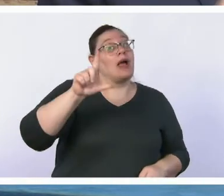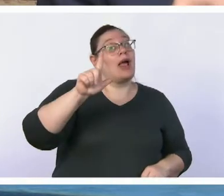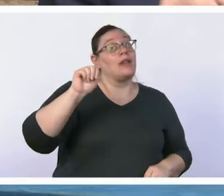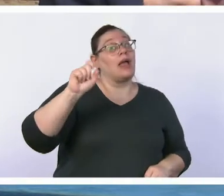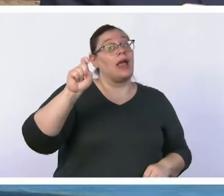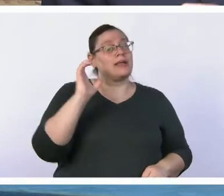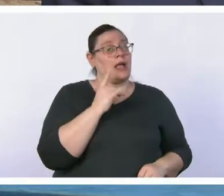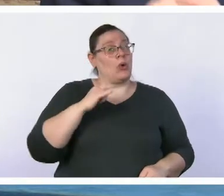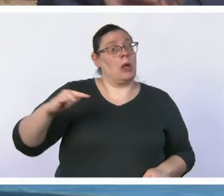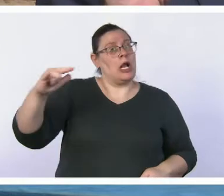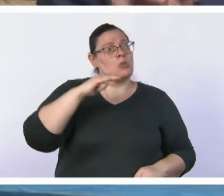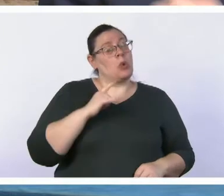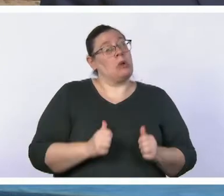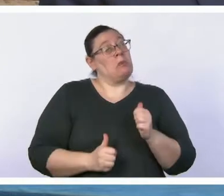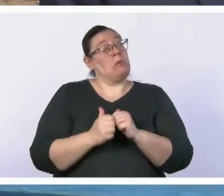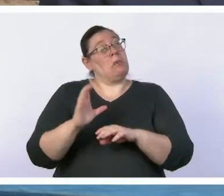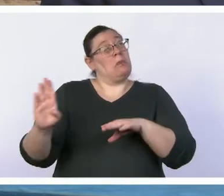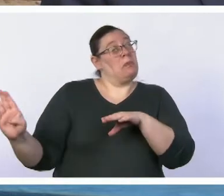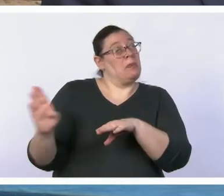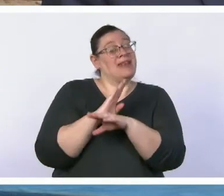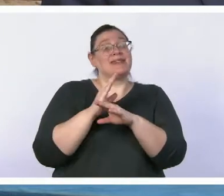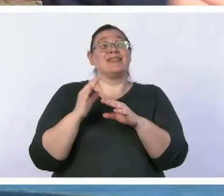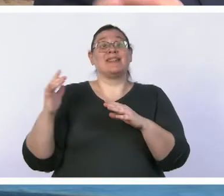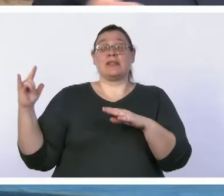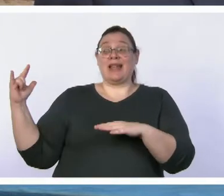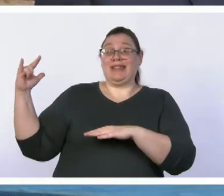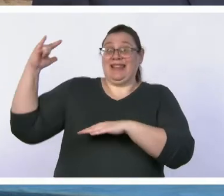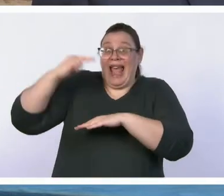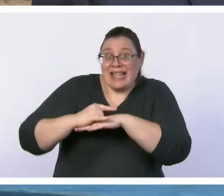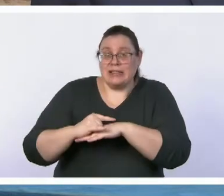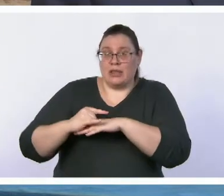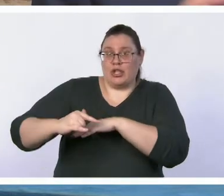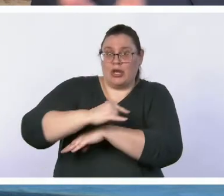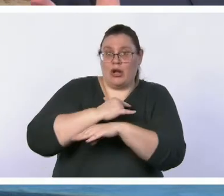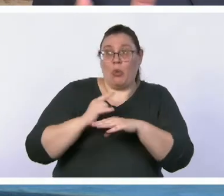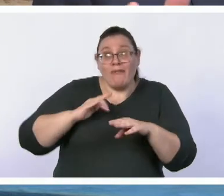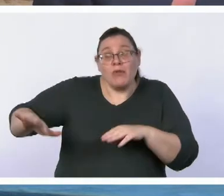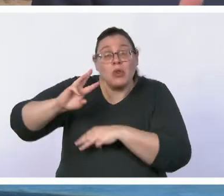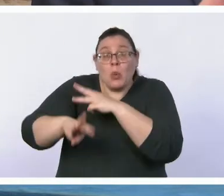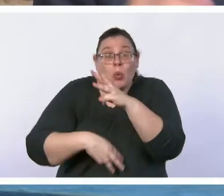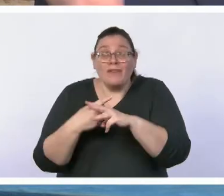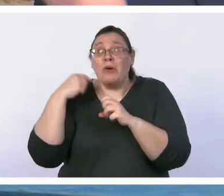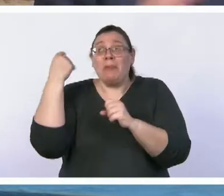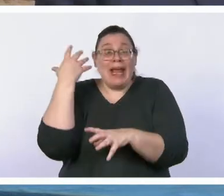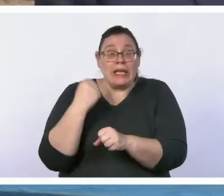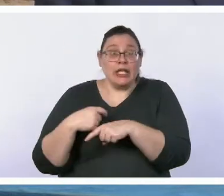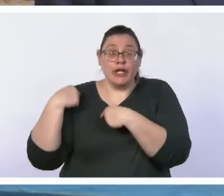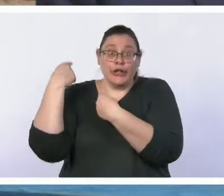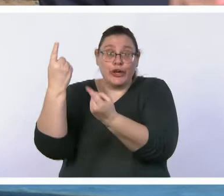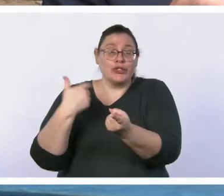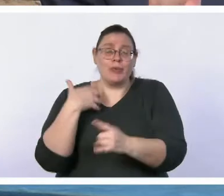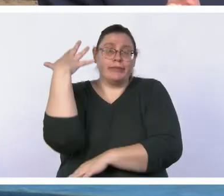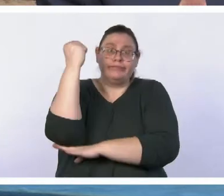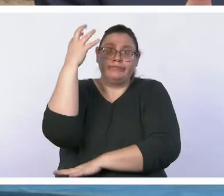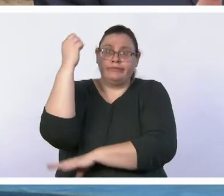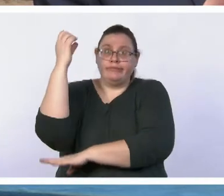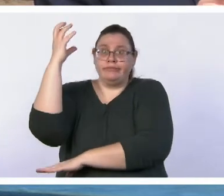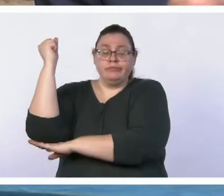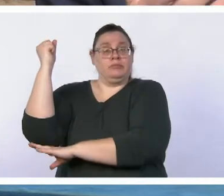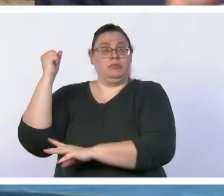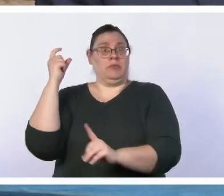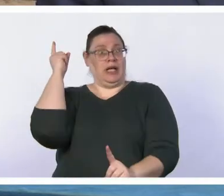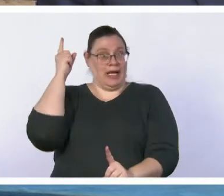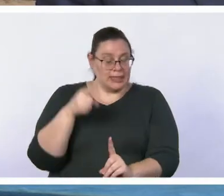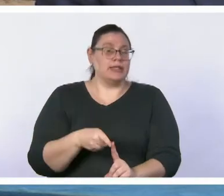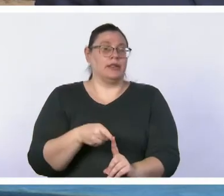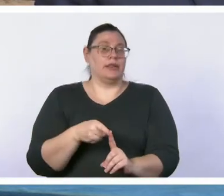been the busiest destination airport in the world for years now, and we've been breaking all records until this